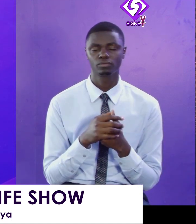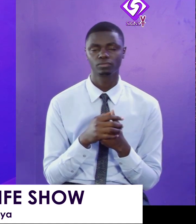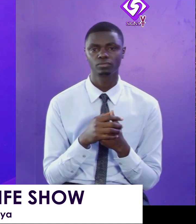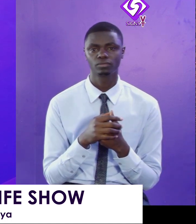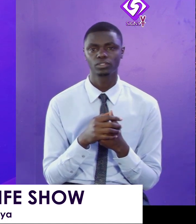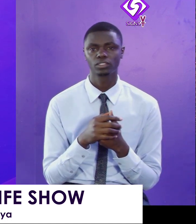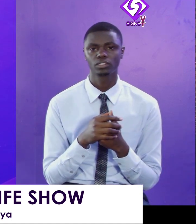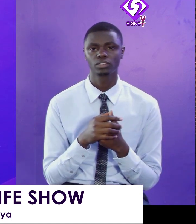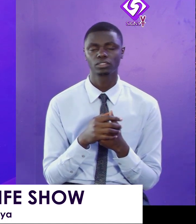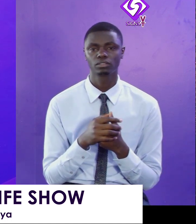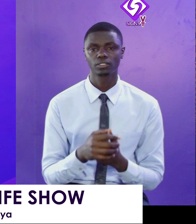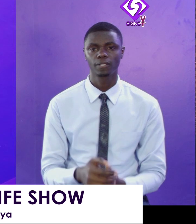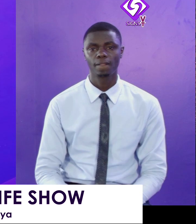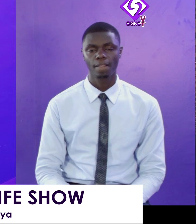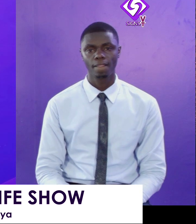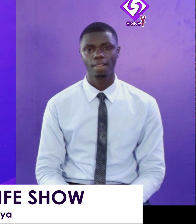to,